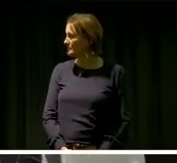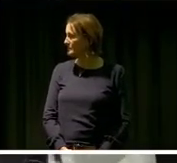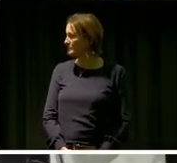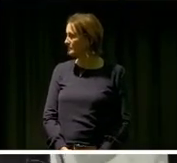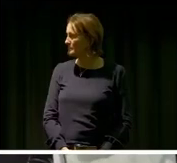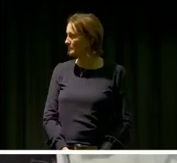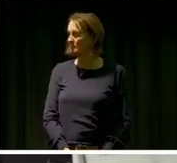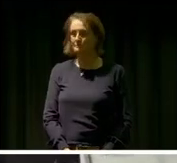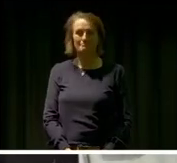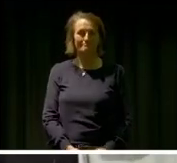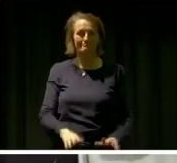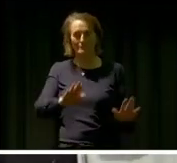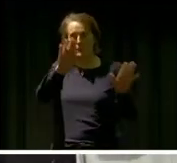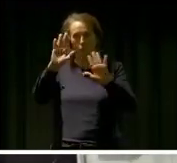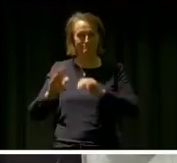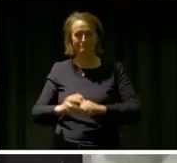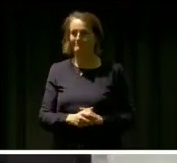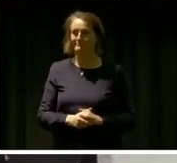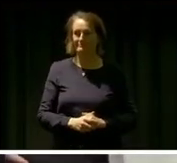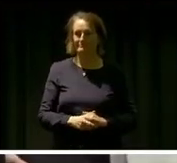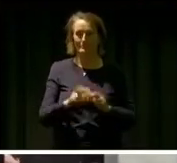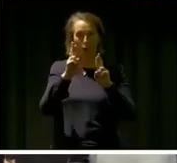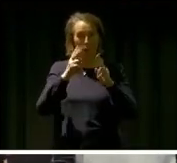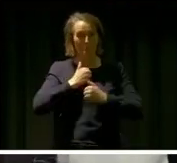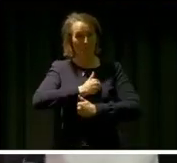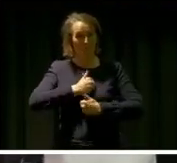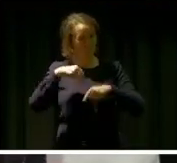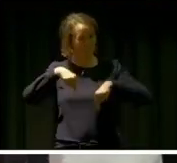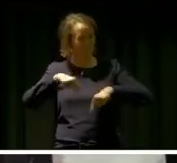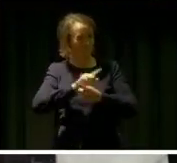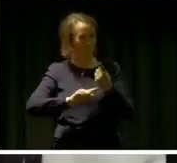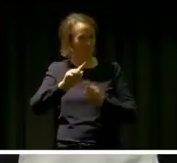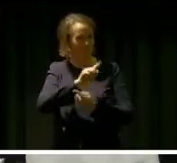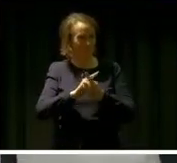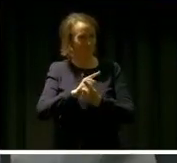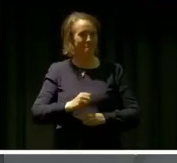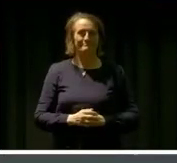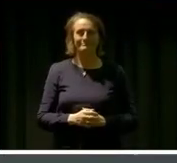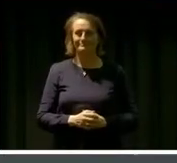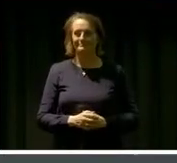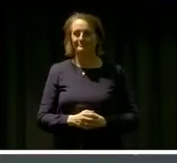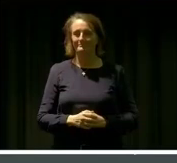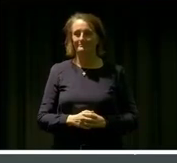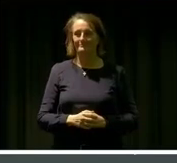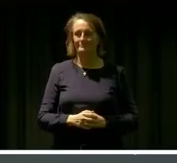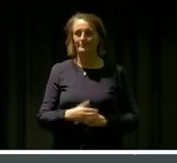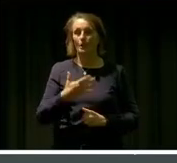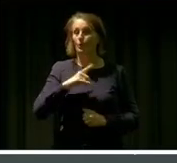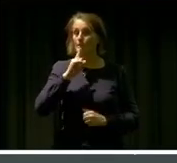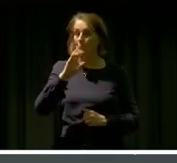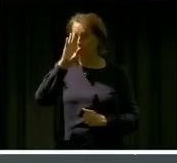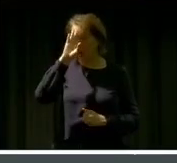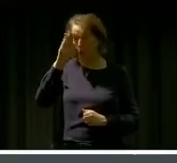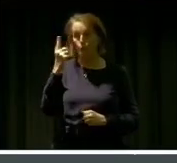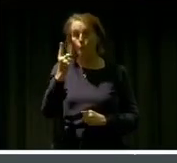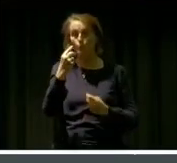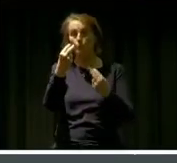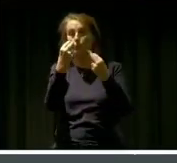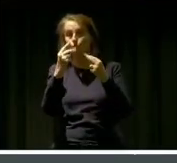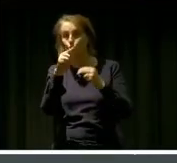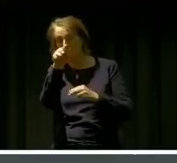Oh, yeah. Hello, everyone. I hope you're enjoying your time here at the conference so far. I'd also like to say hello to anyone online